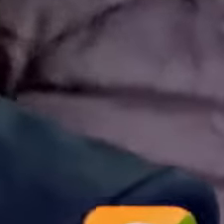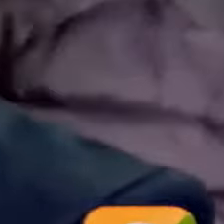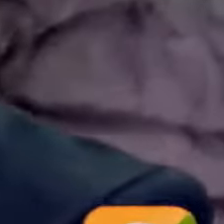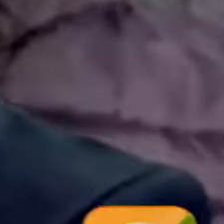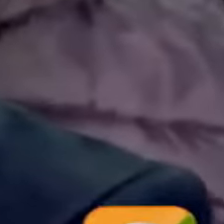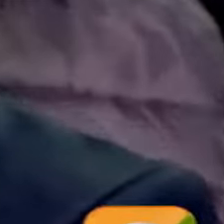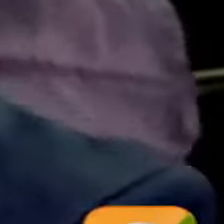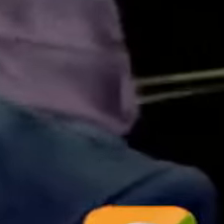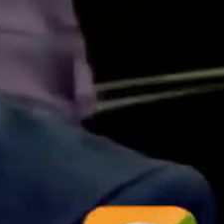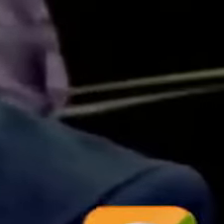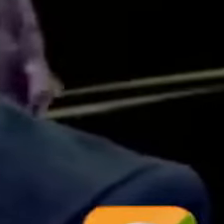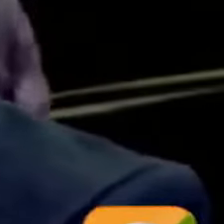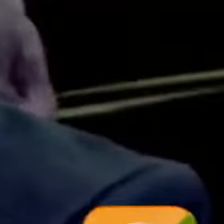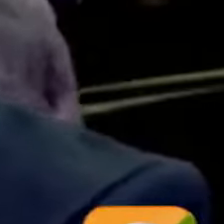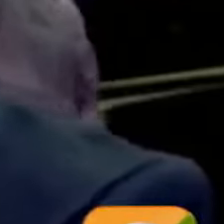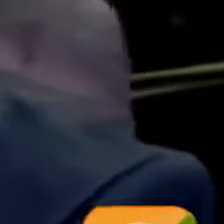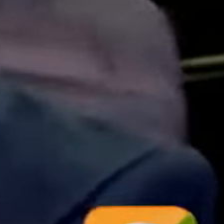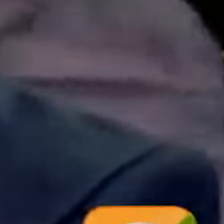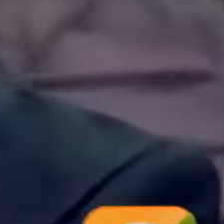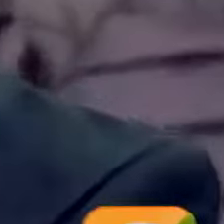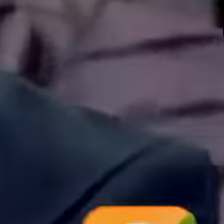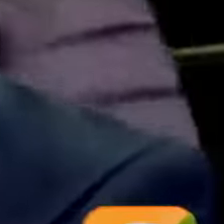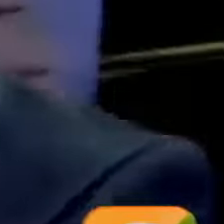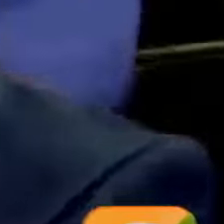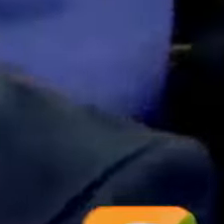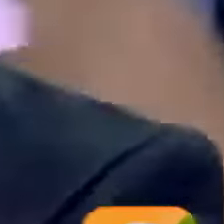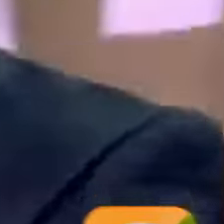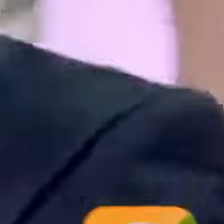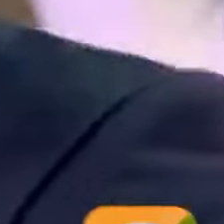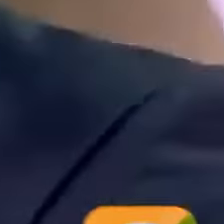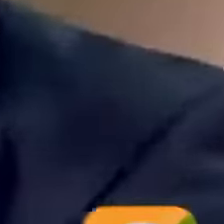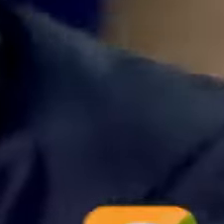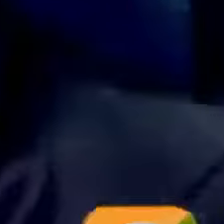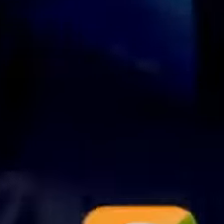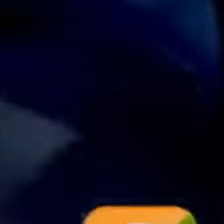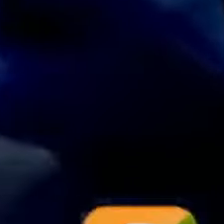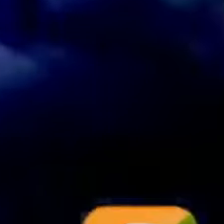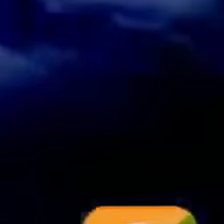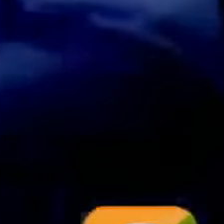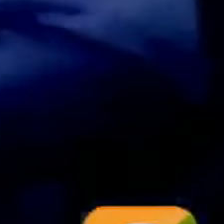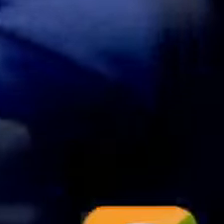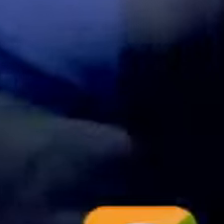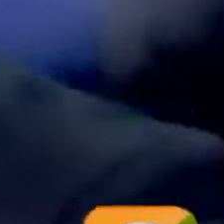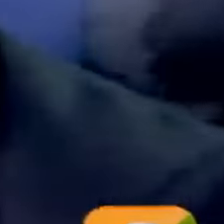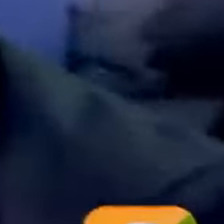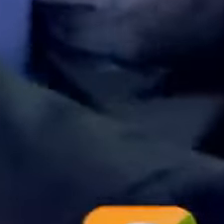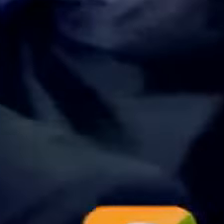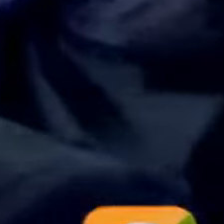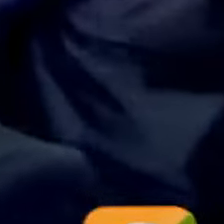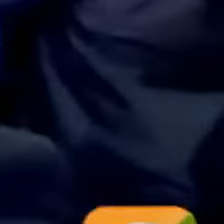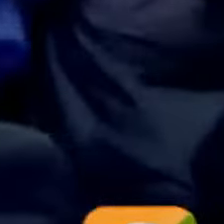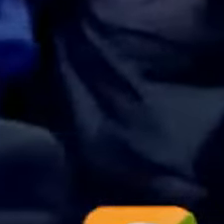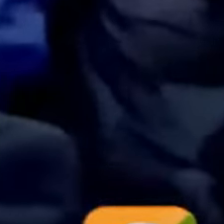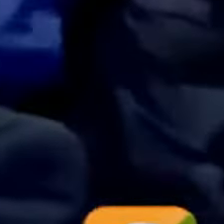being taken by the National Assembly members. What was the mood like in the House? What I can tell you in the mood of the House was that it